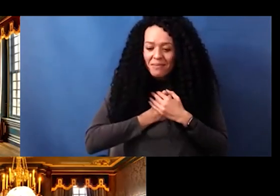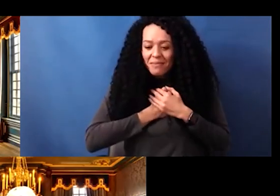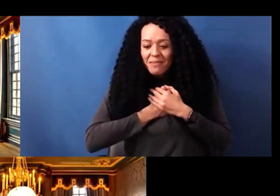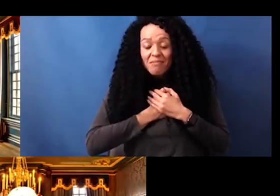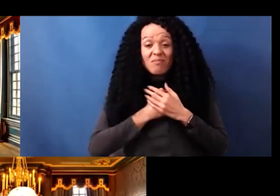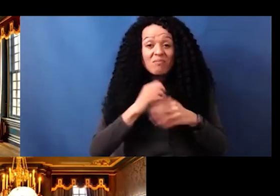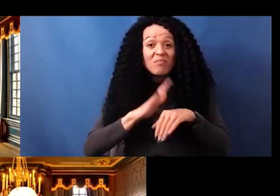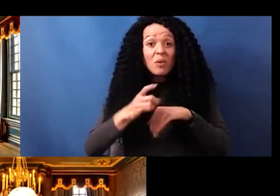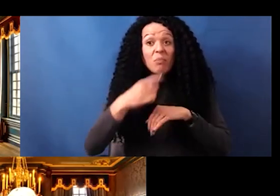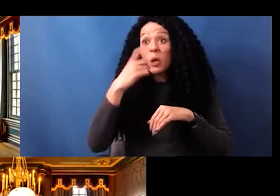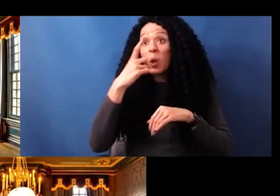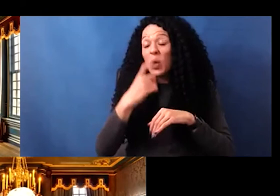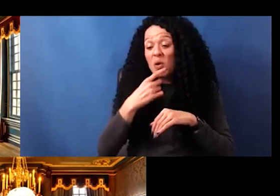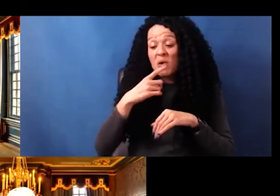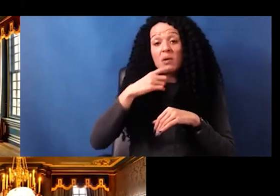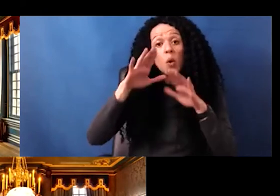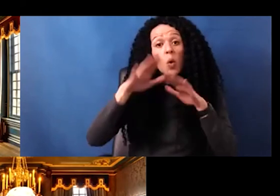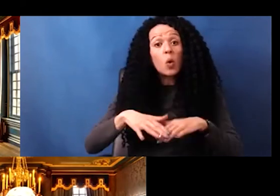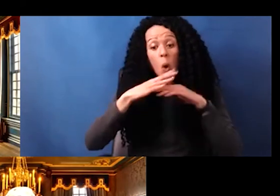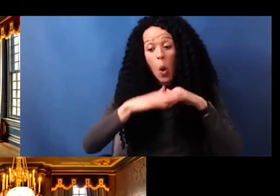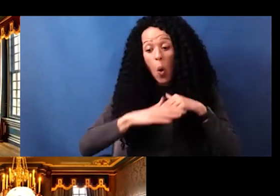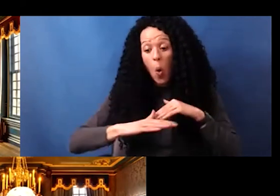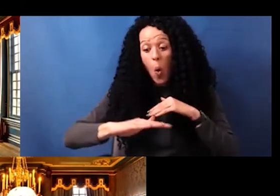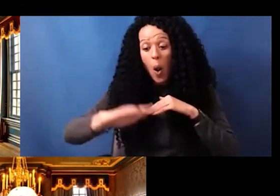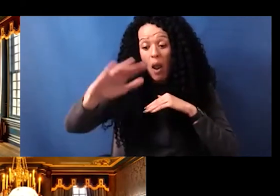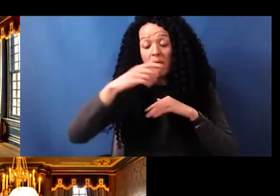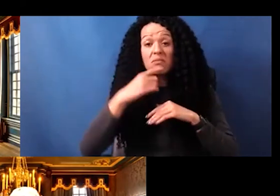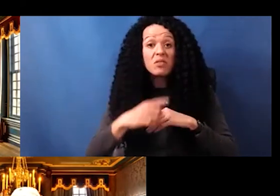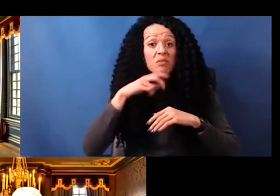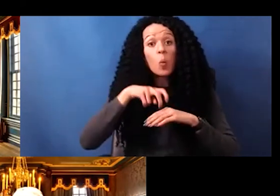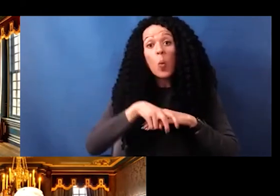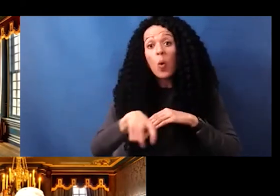lull and swain or